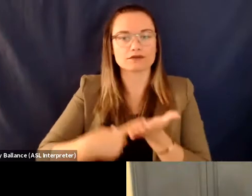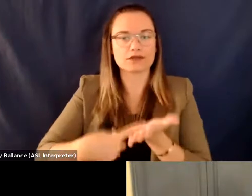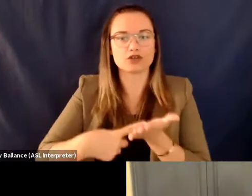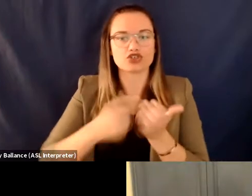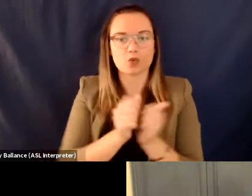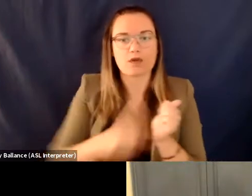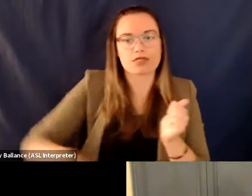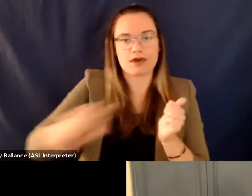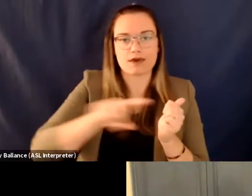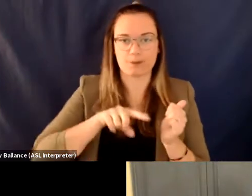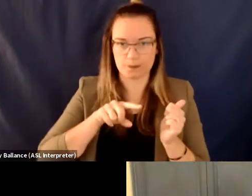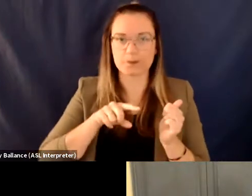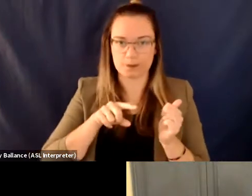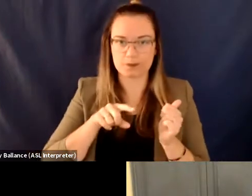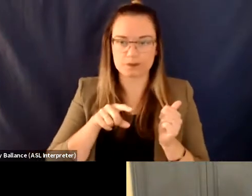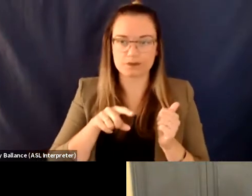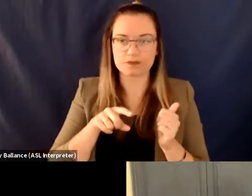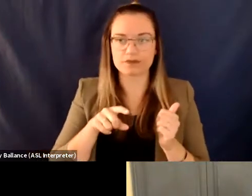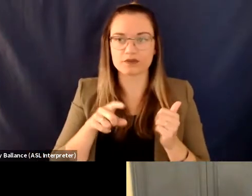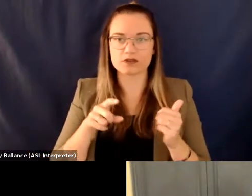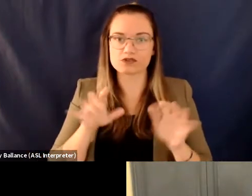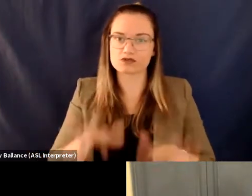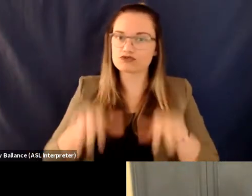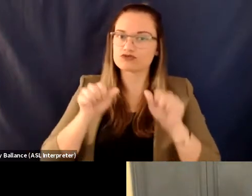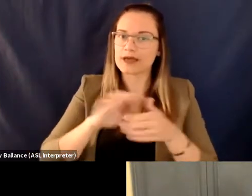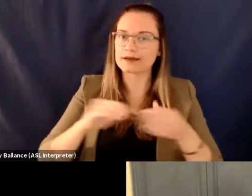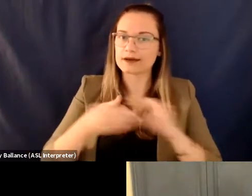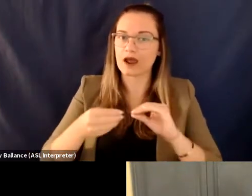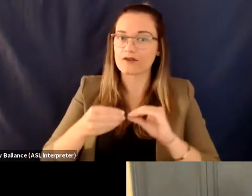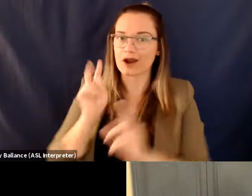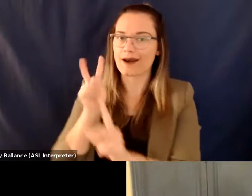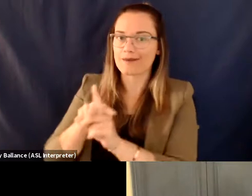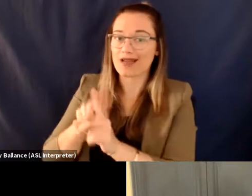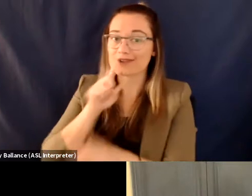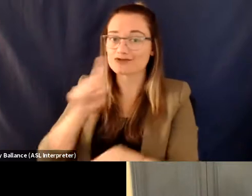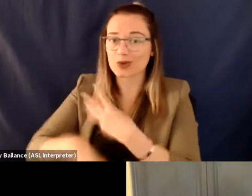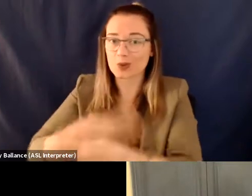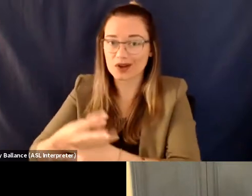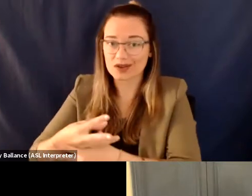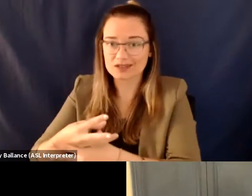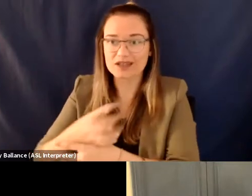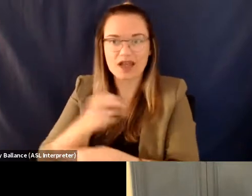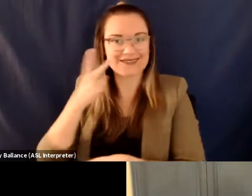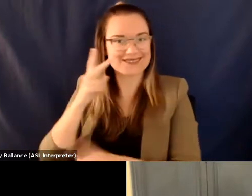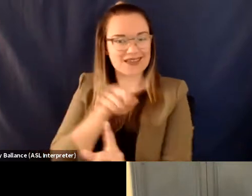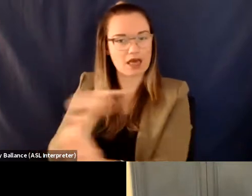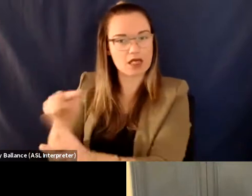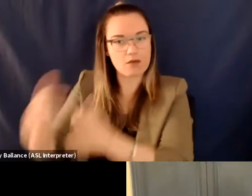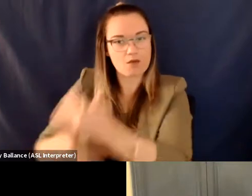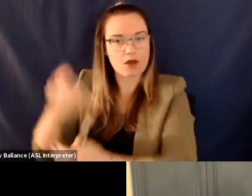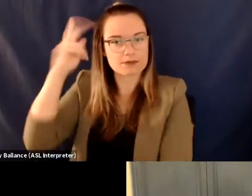them is sort of takes the narrative of the film into the real world. And seeing them process politics